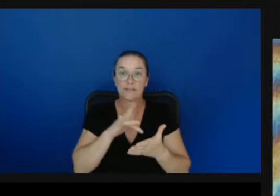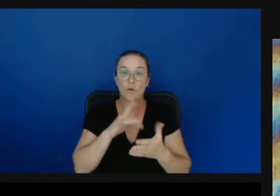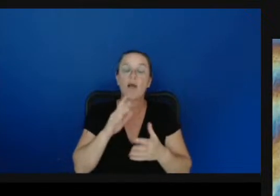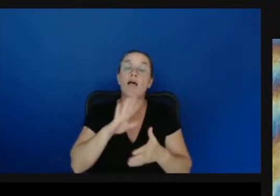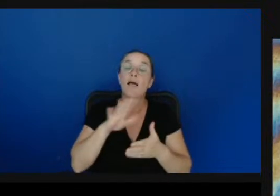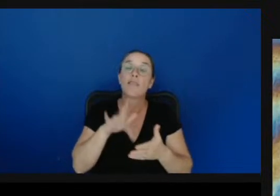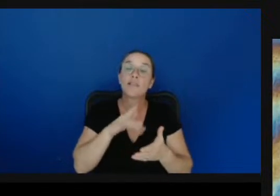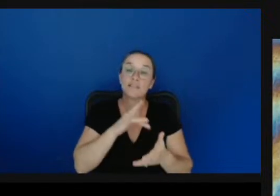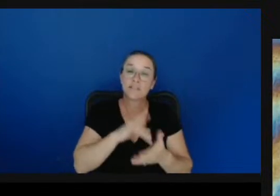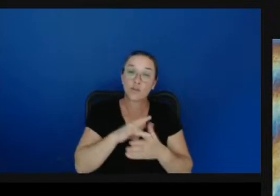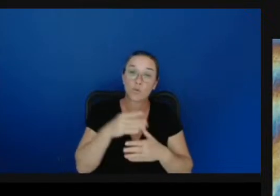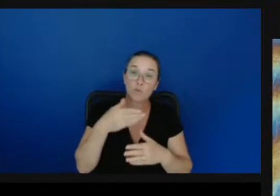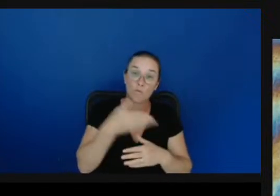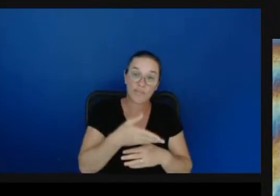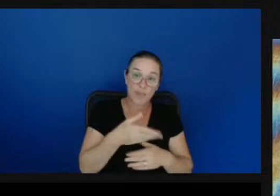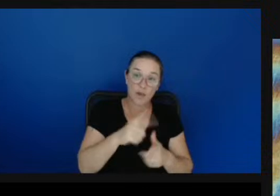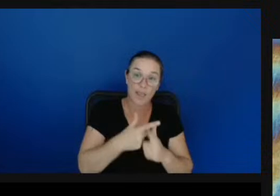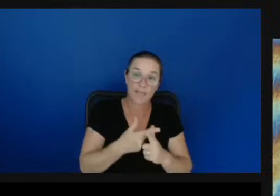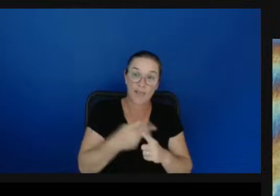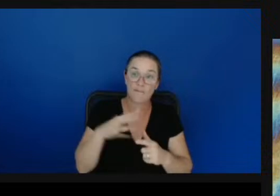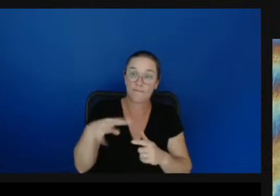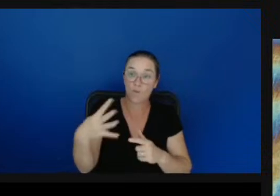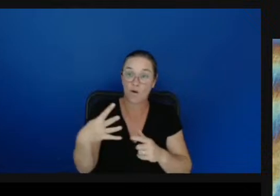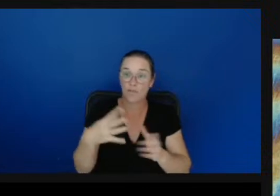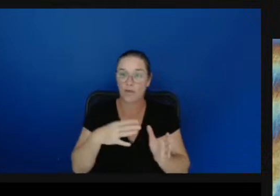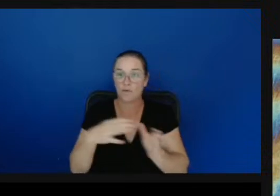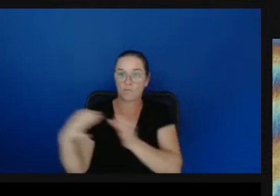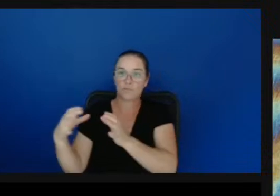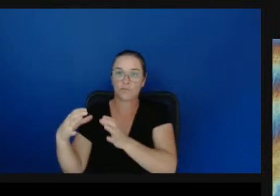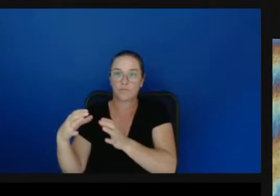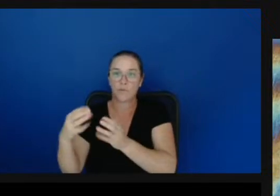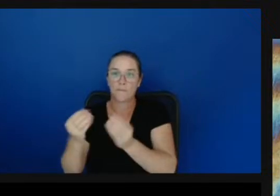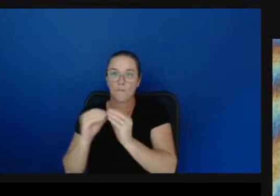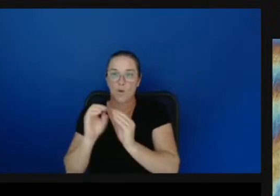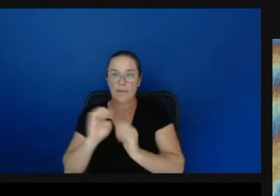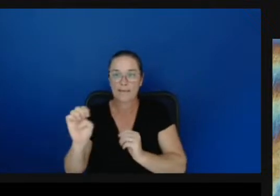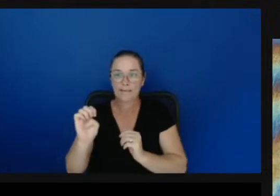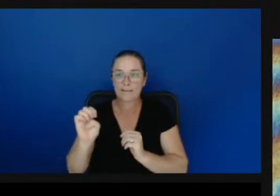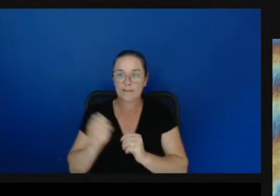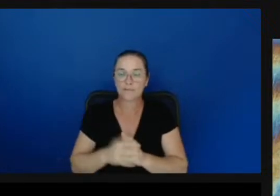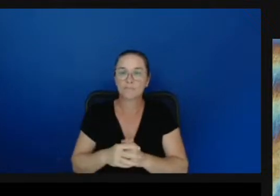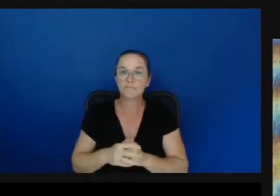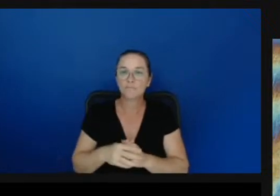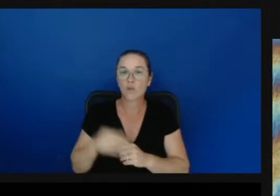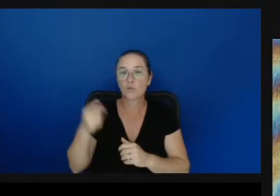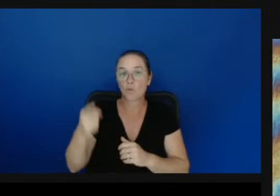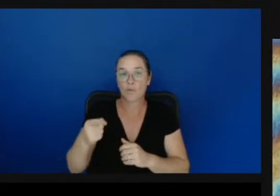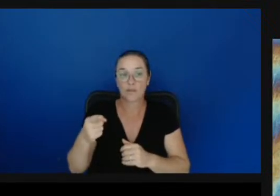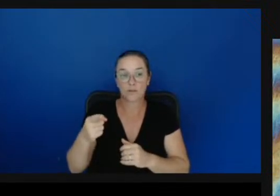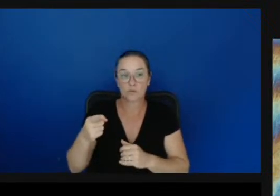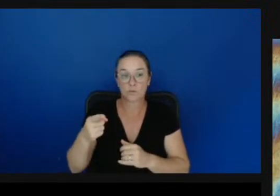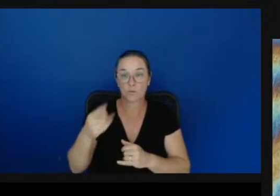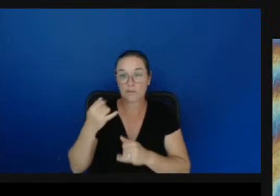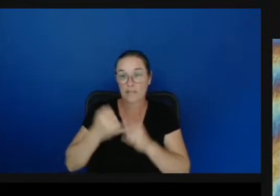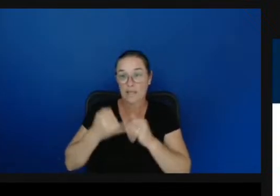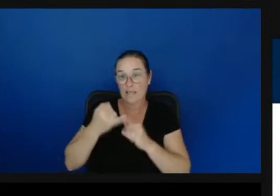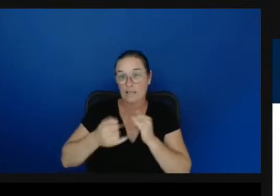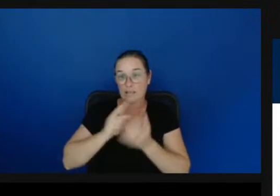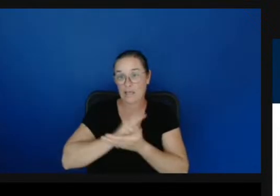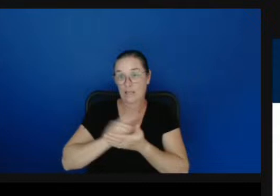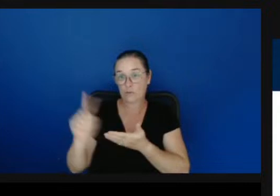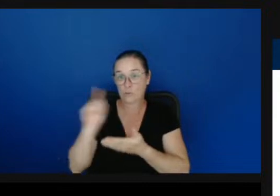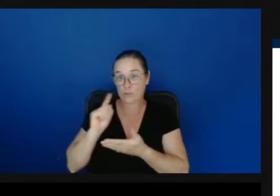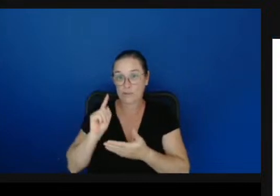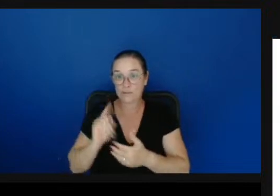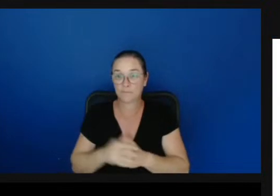4th pulse seem to migrate further to the east. So this is where we were at the end of last week. Last